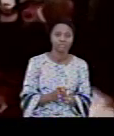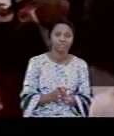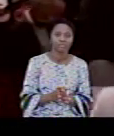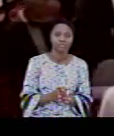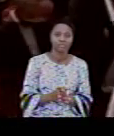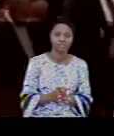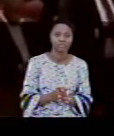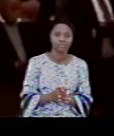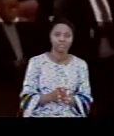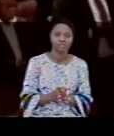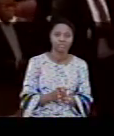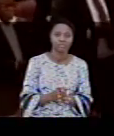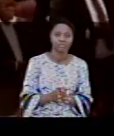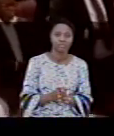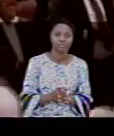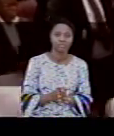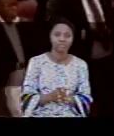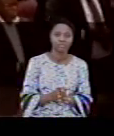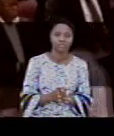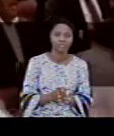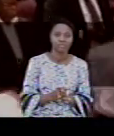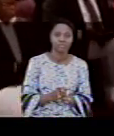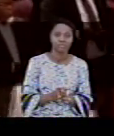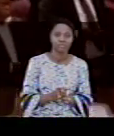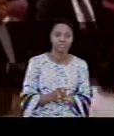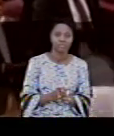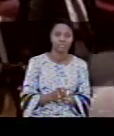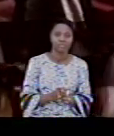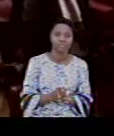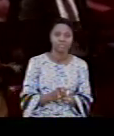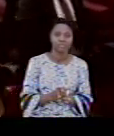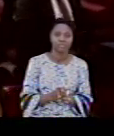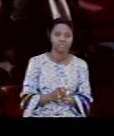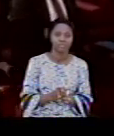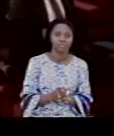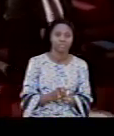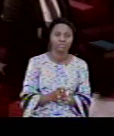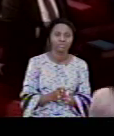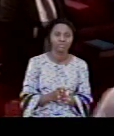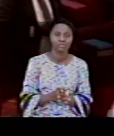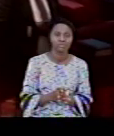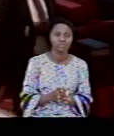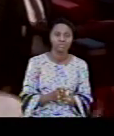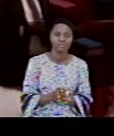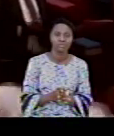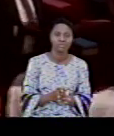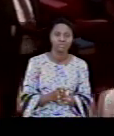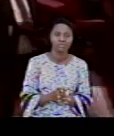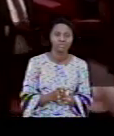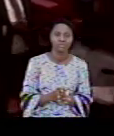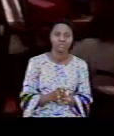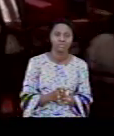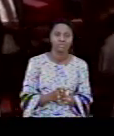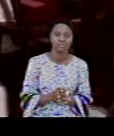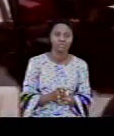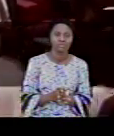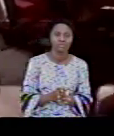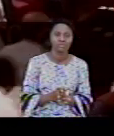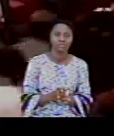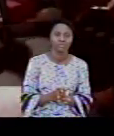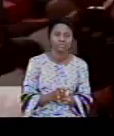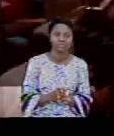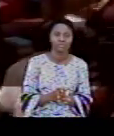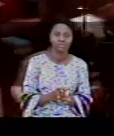child, and forever I am. Redeemed, I'm so happy in Jesus, no language my rapture